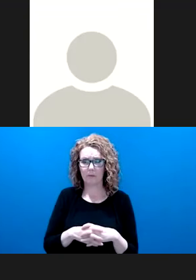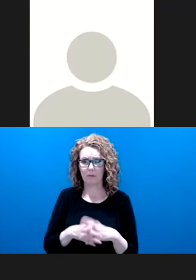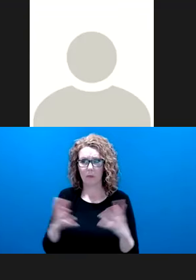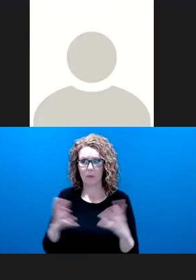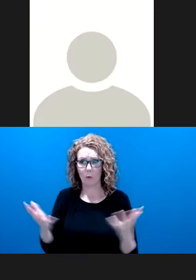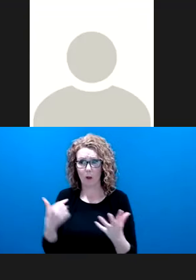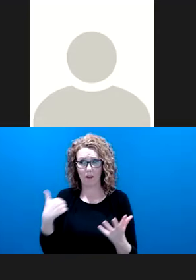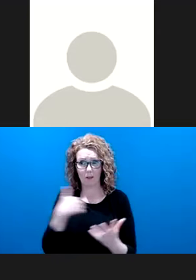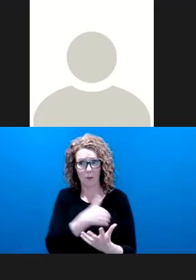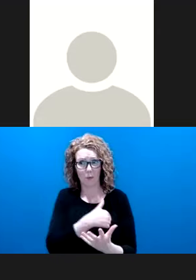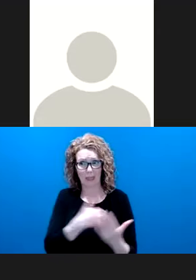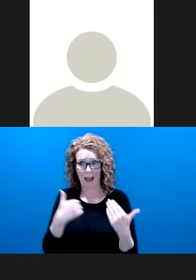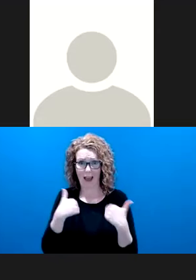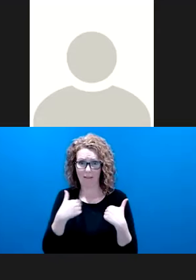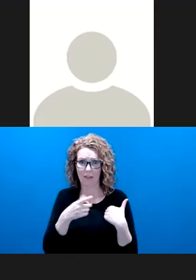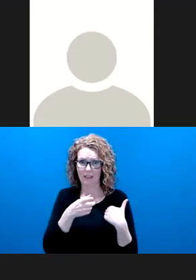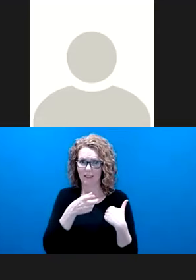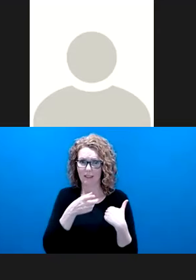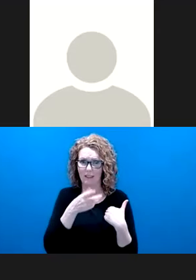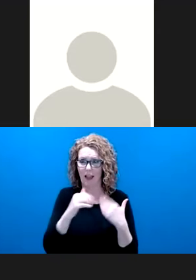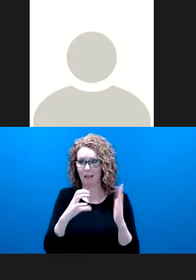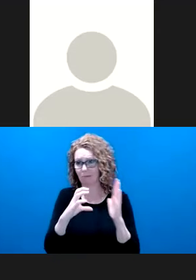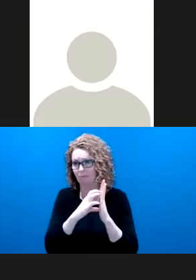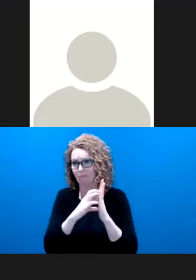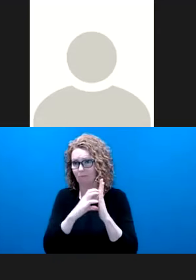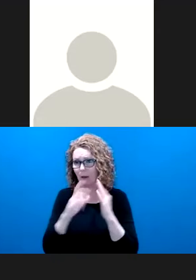on that point is really this training quality section.